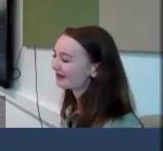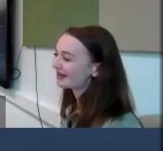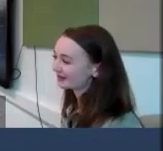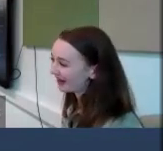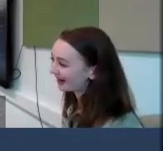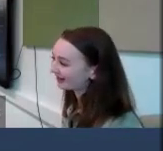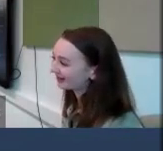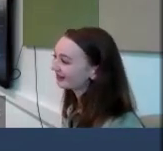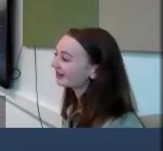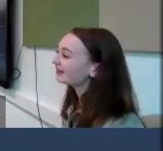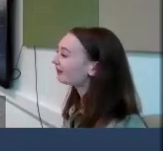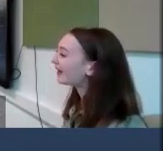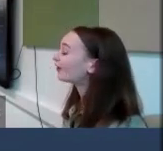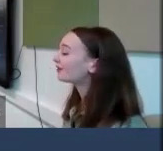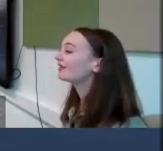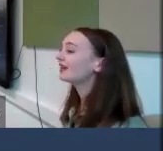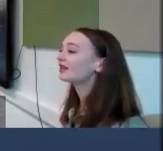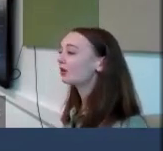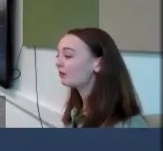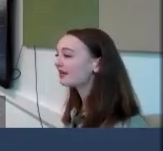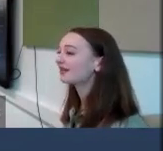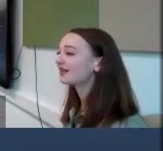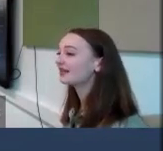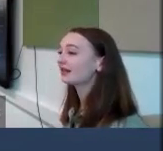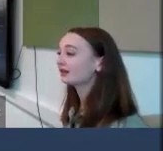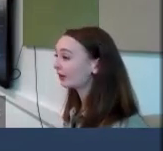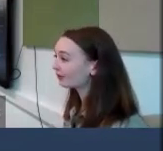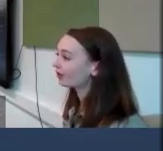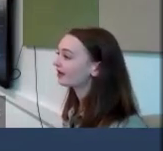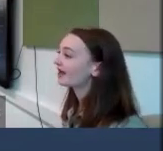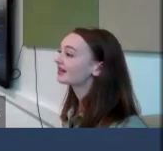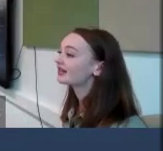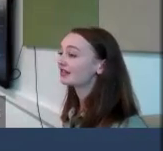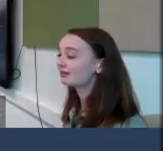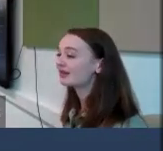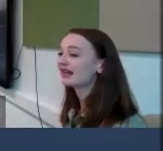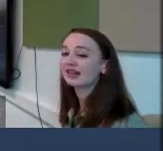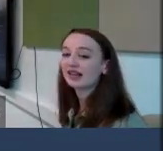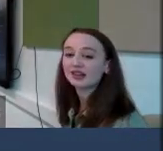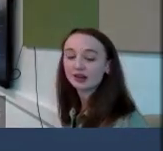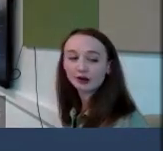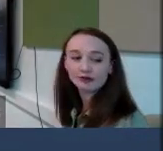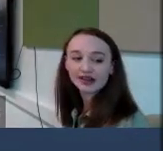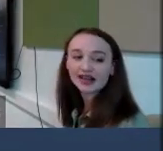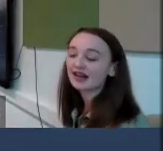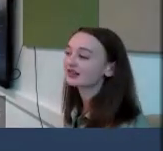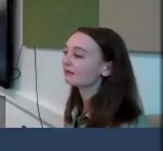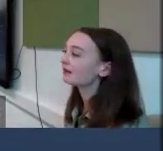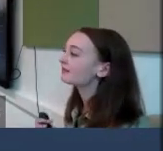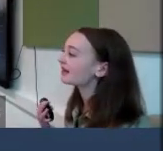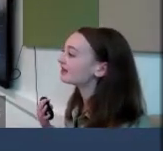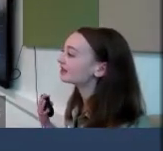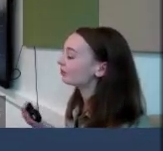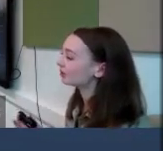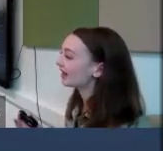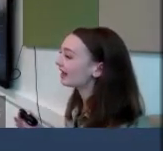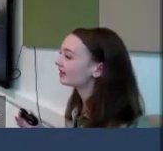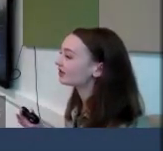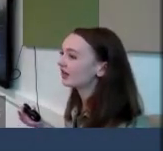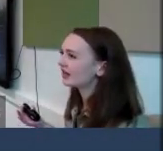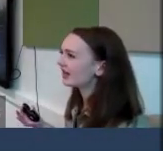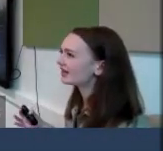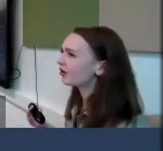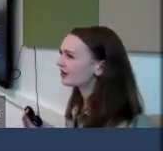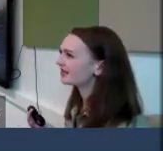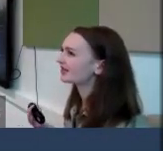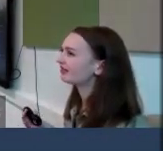people about it as well. But I often think that small businesses and local organisations in particular don't realise that by making this small